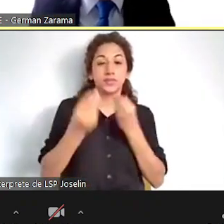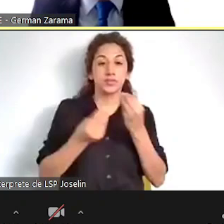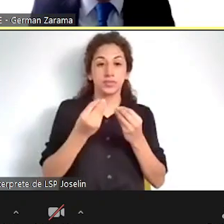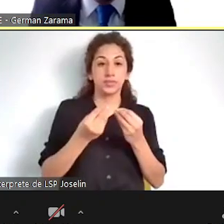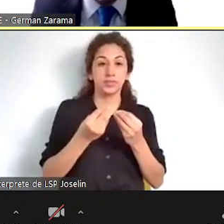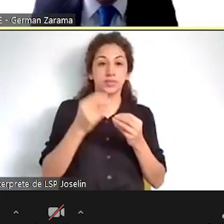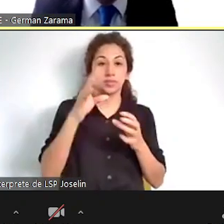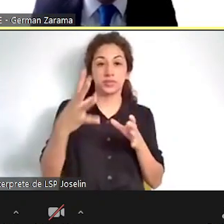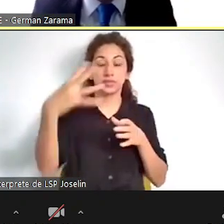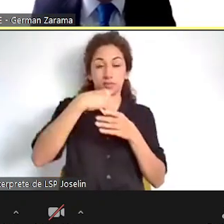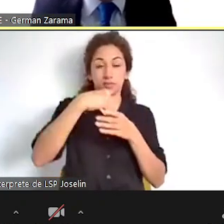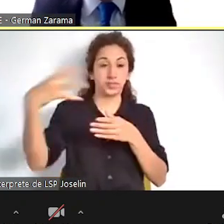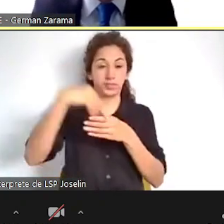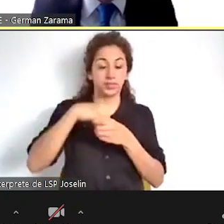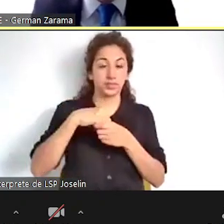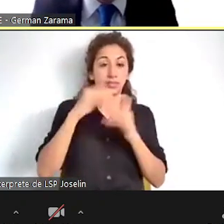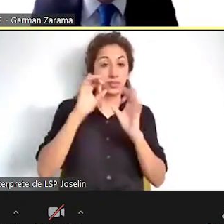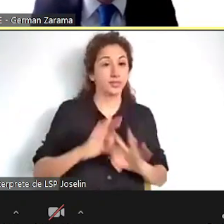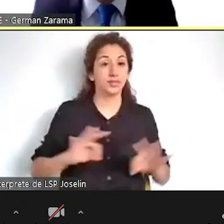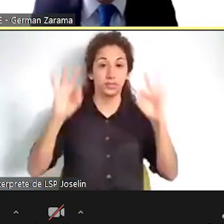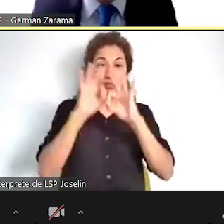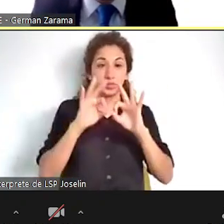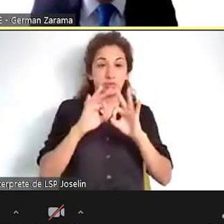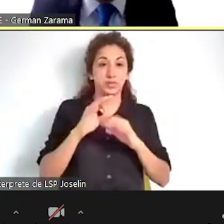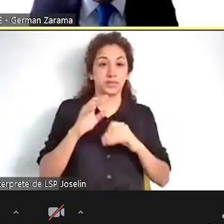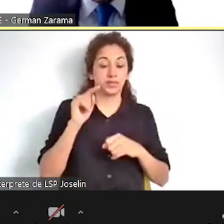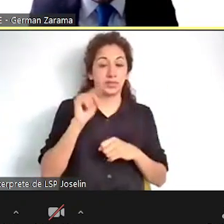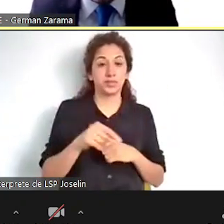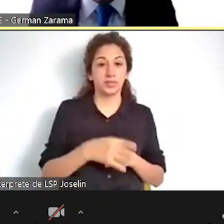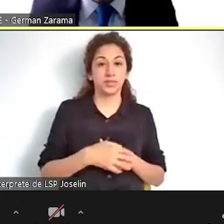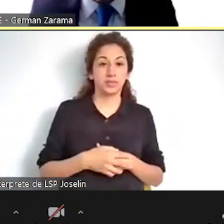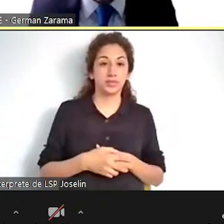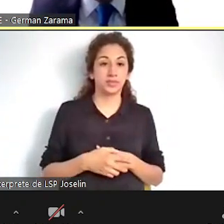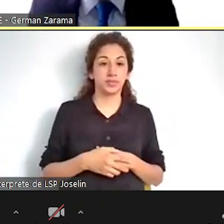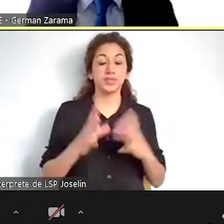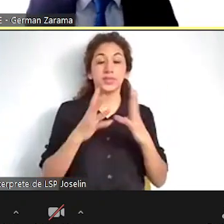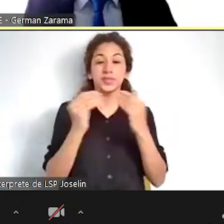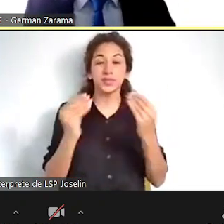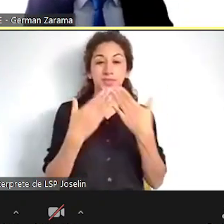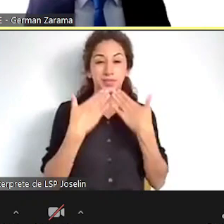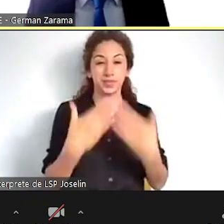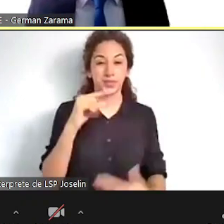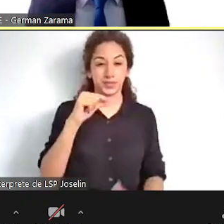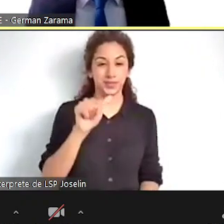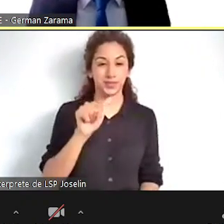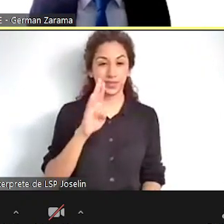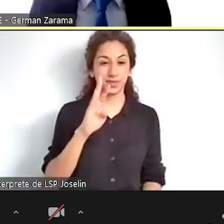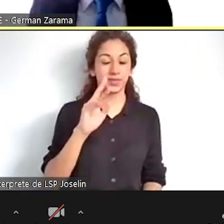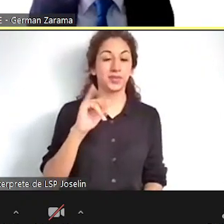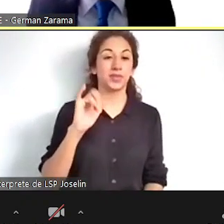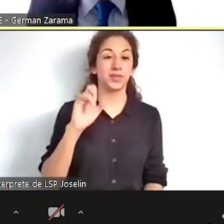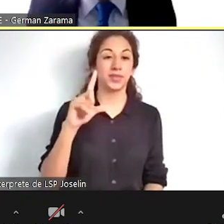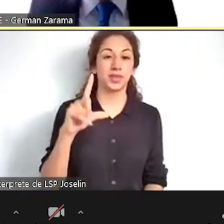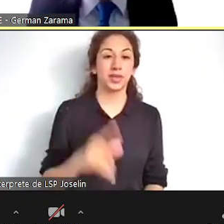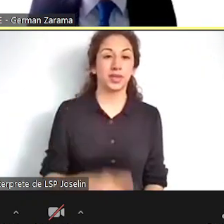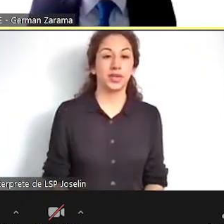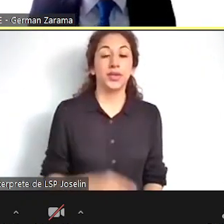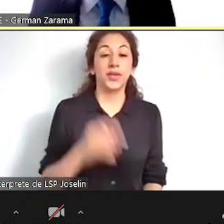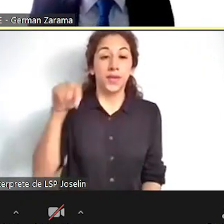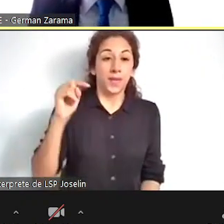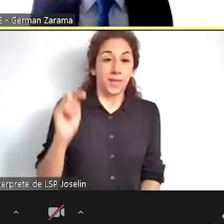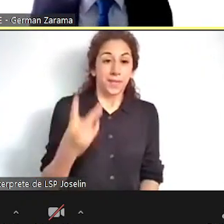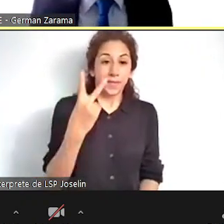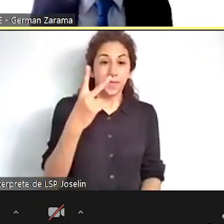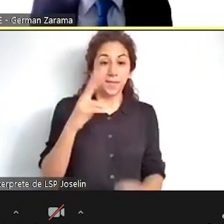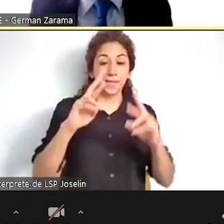at the beginning it's a challenge to involve the smes that need to have an important role in that sense thank you very much gabriel and we're